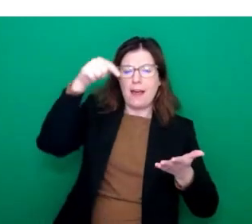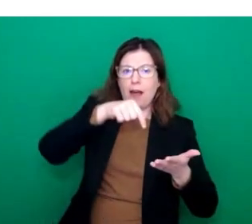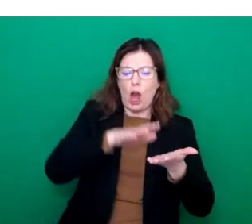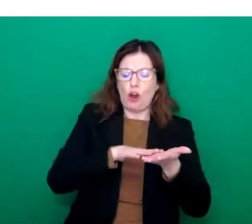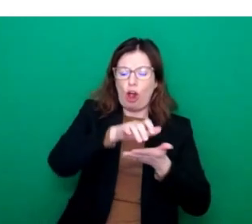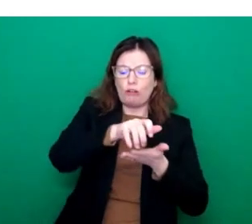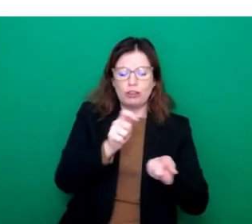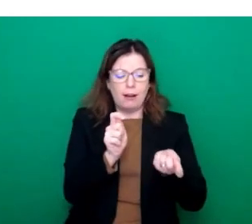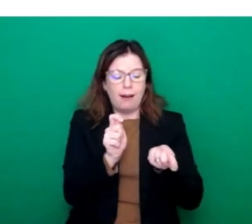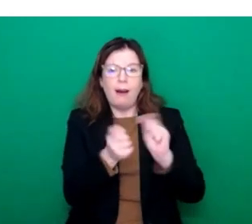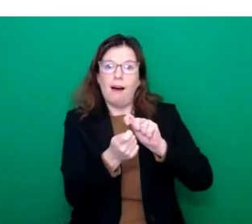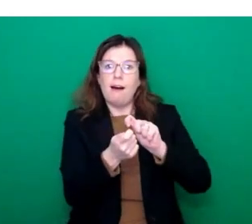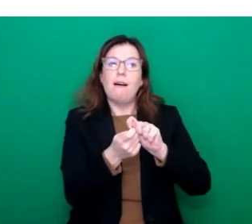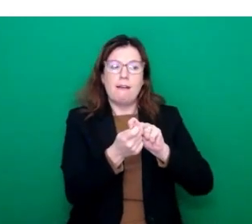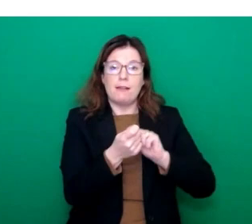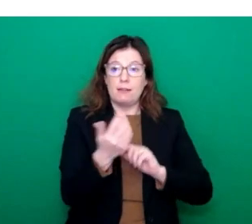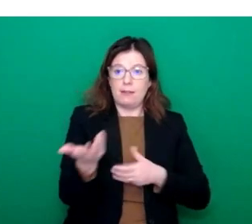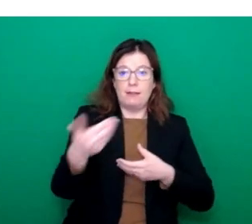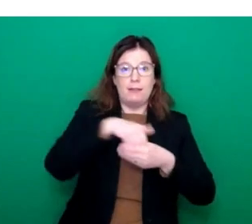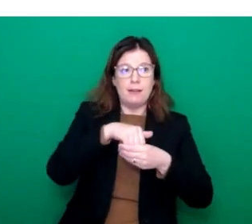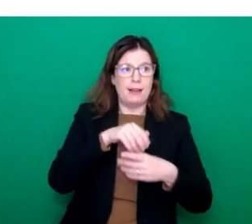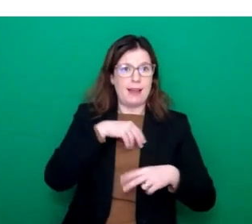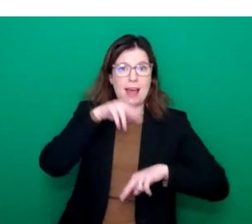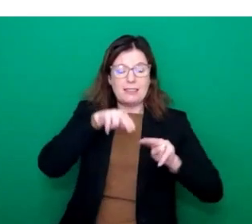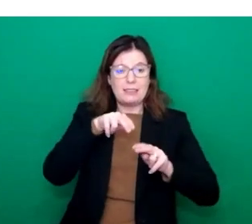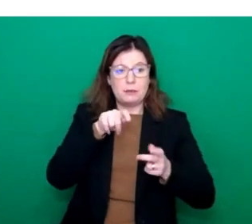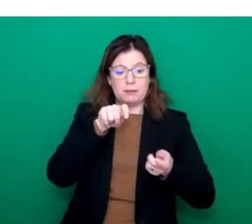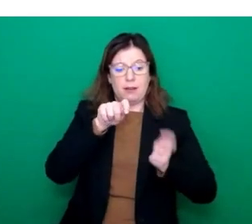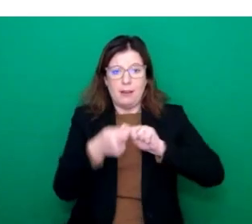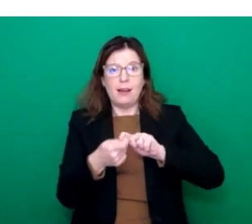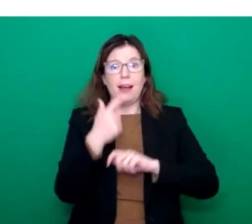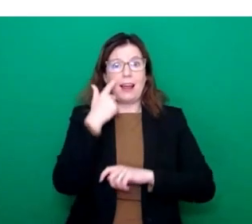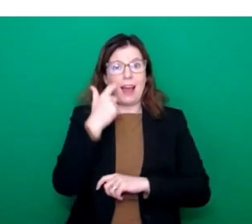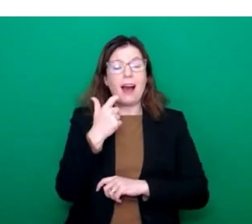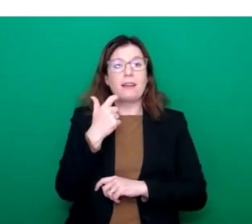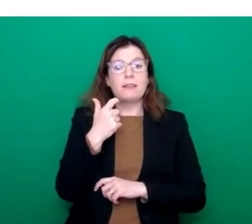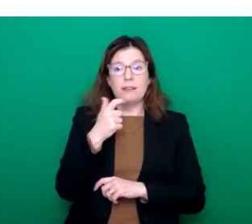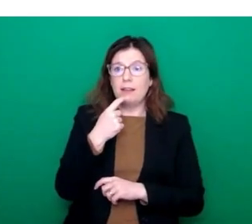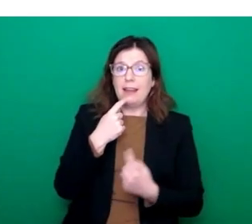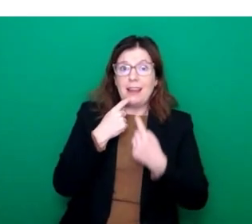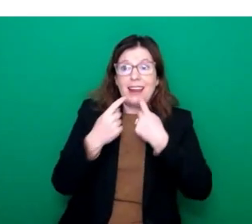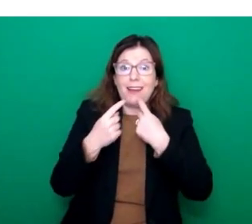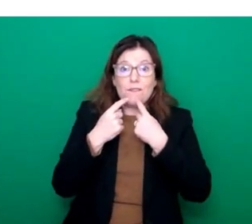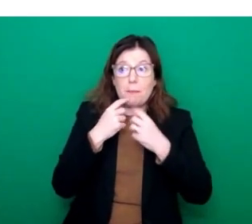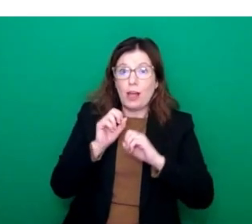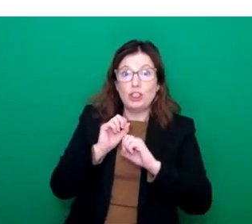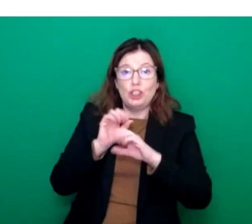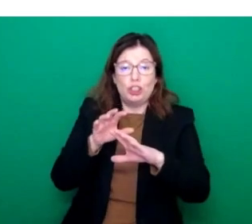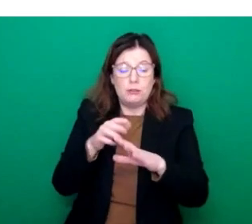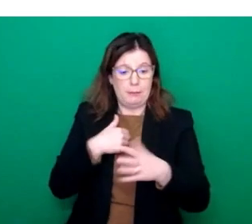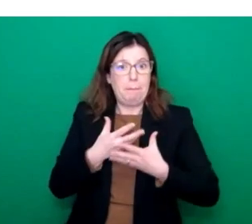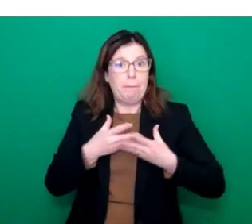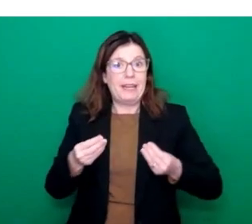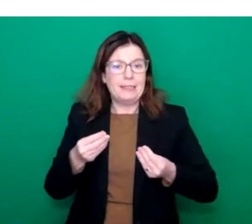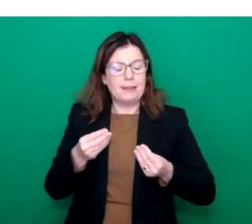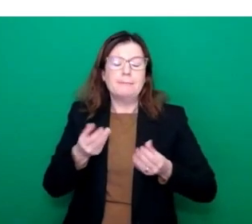adaptations to our programs and assessments, what information people might need that we aren't currently being able to